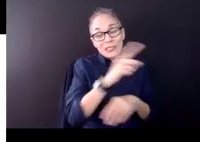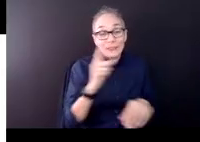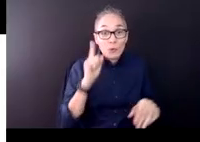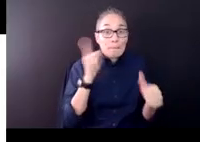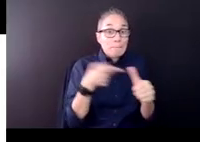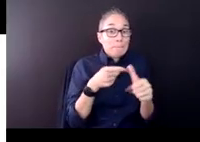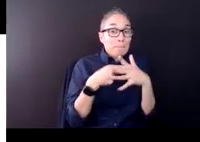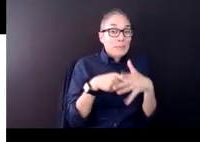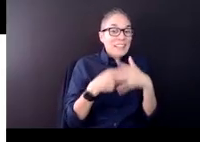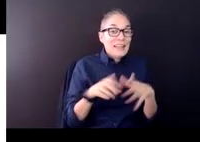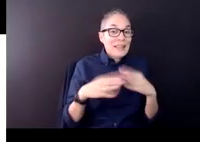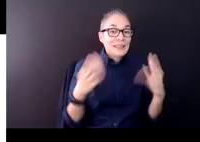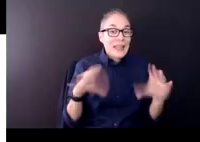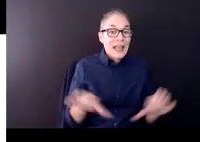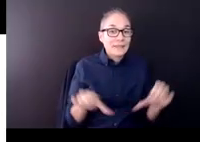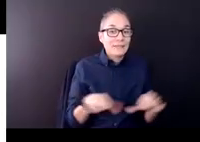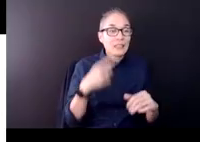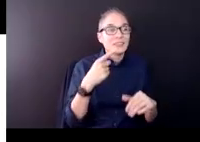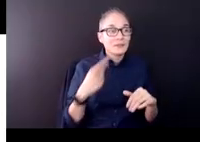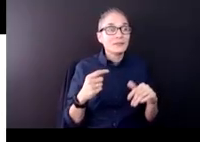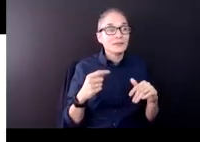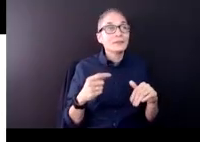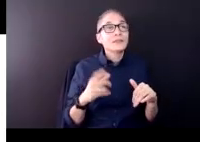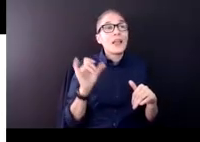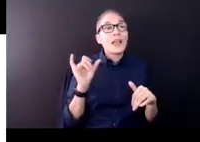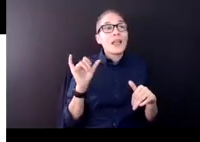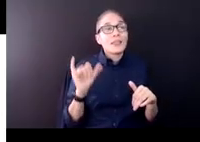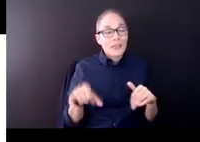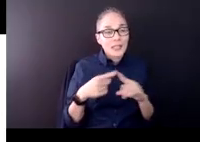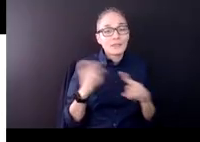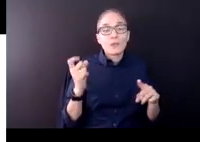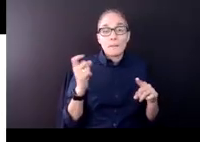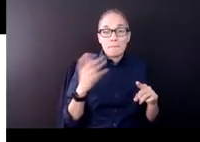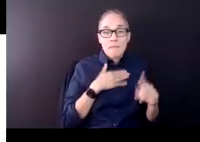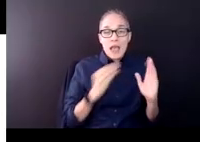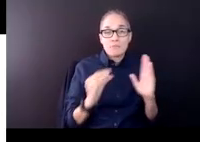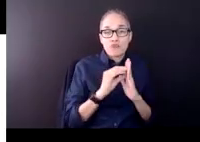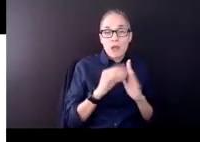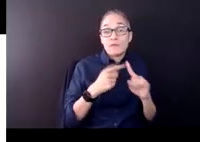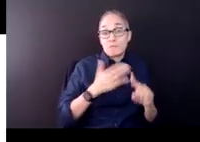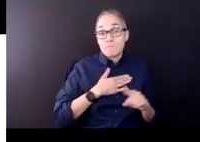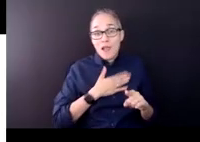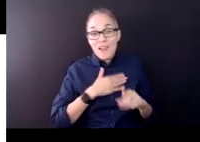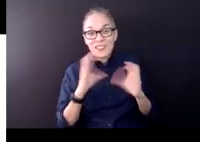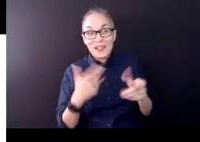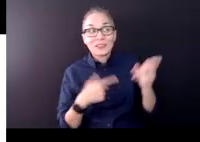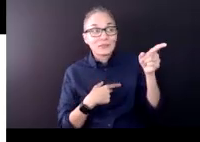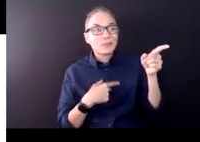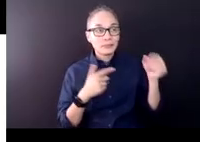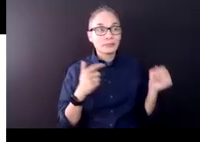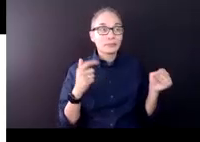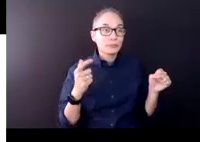that you can do with your students. And this is actually taken from the prompt that I use in my own classes.